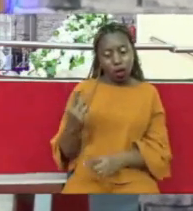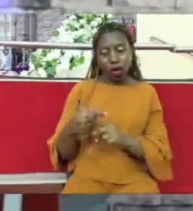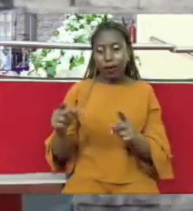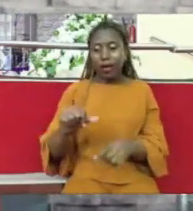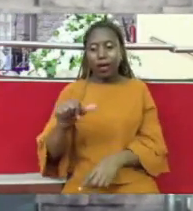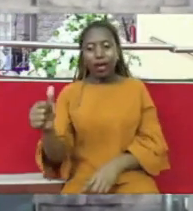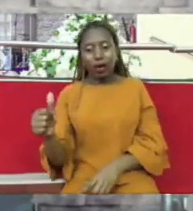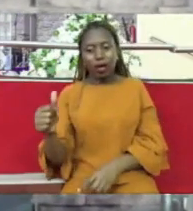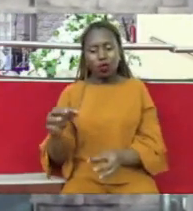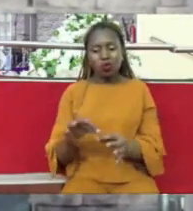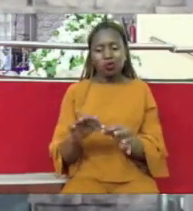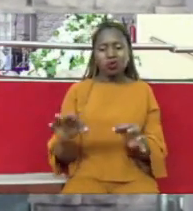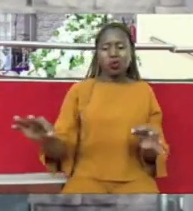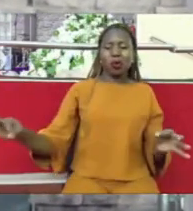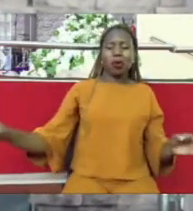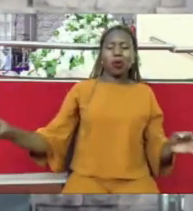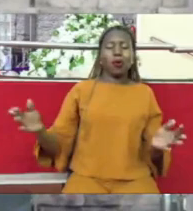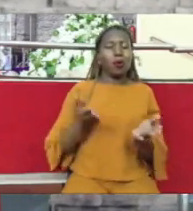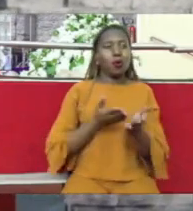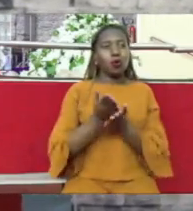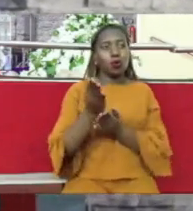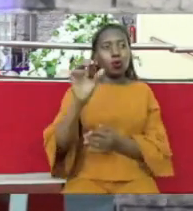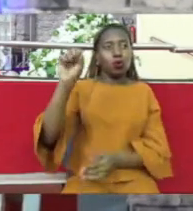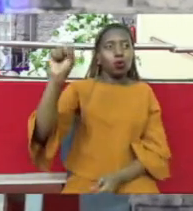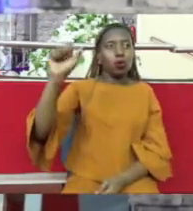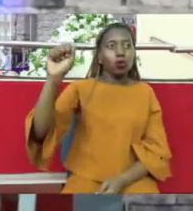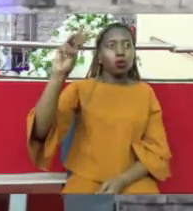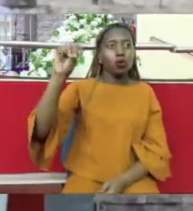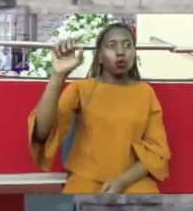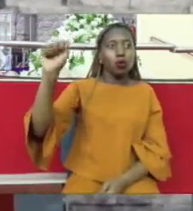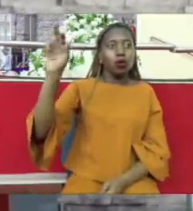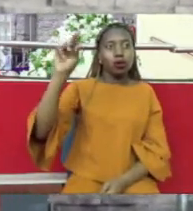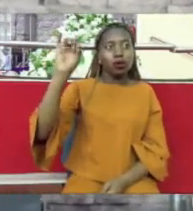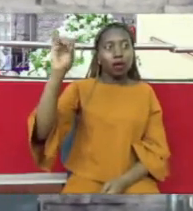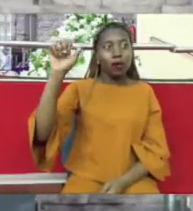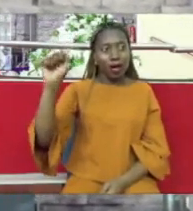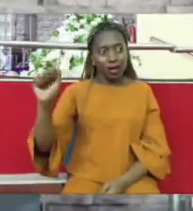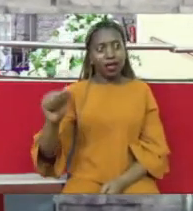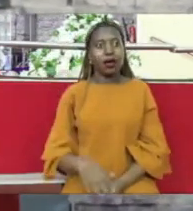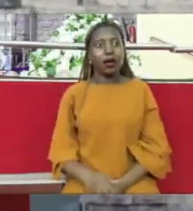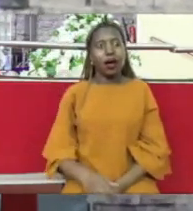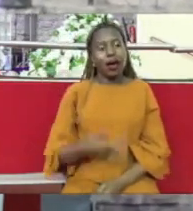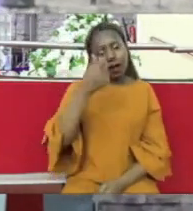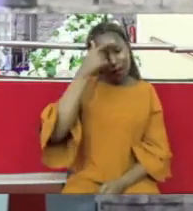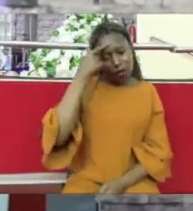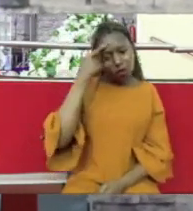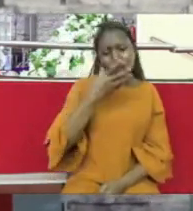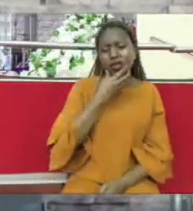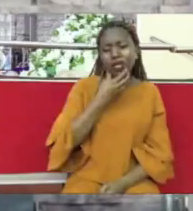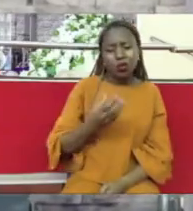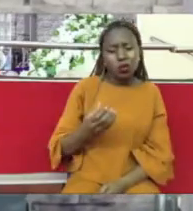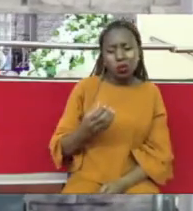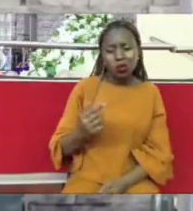palikuwa na njia ya mkato kupitia Samaria. Now because the Jews could not see eye to eye with the Samaritans, they would